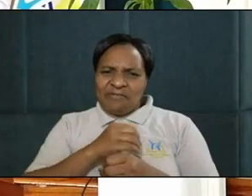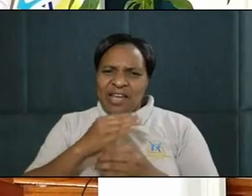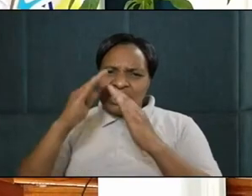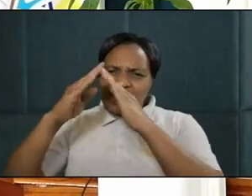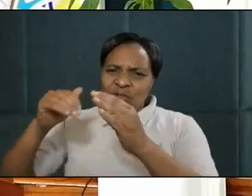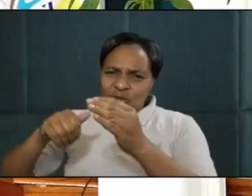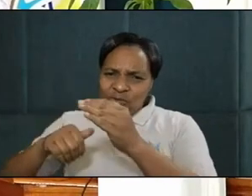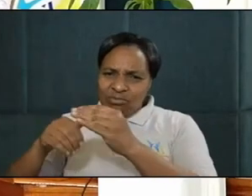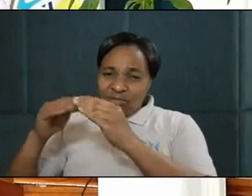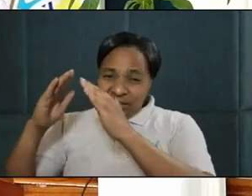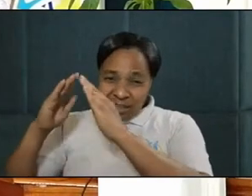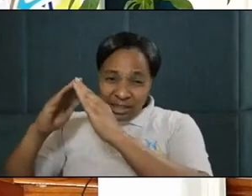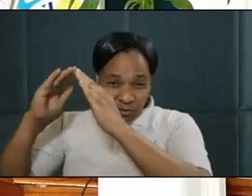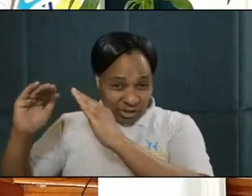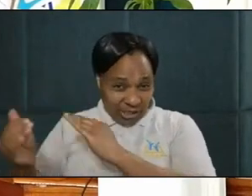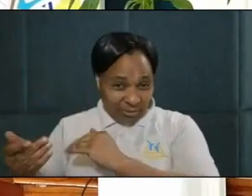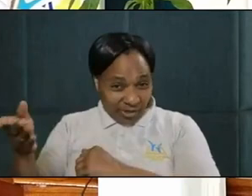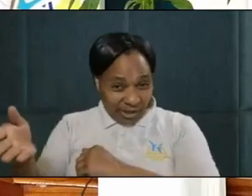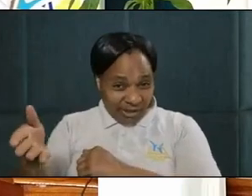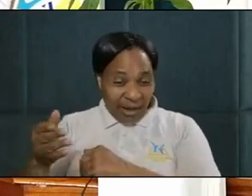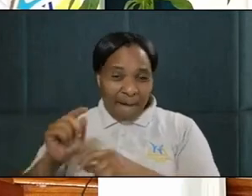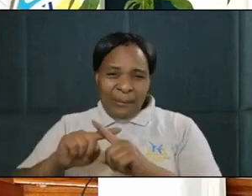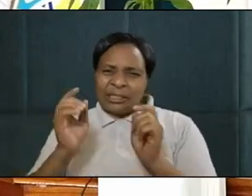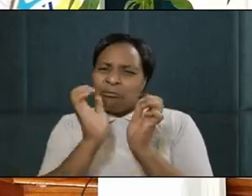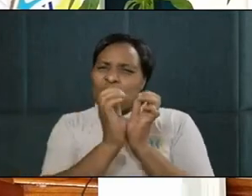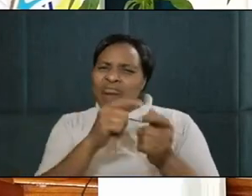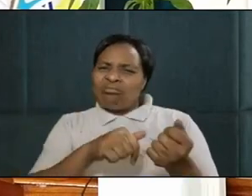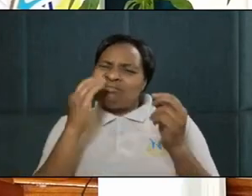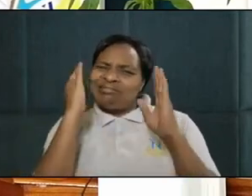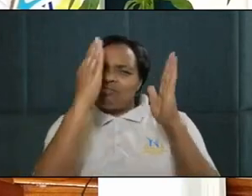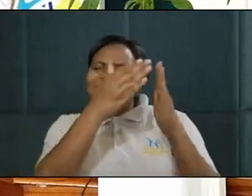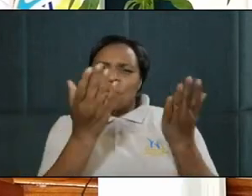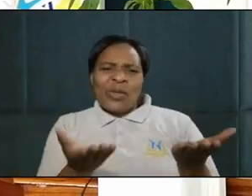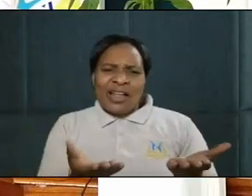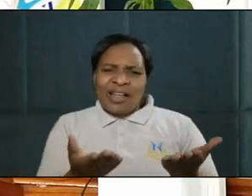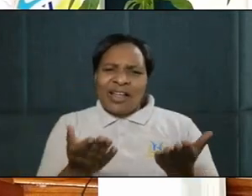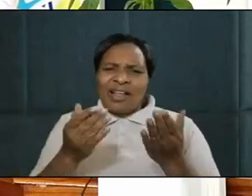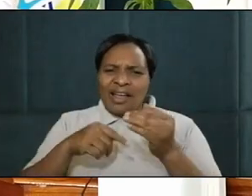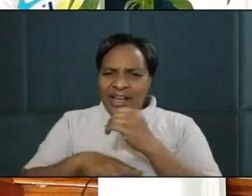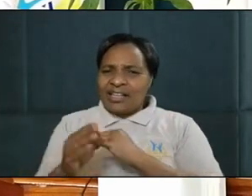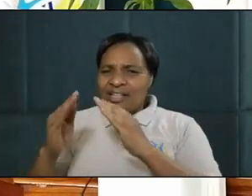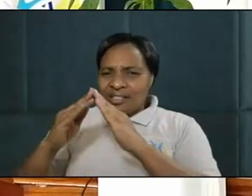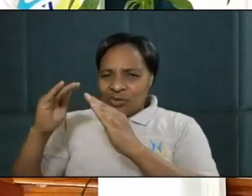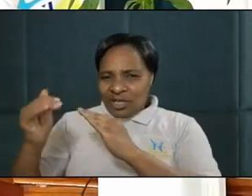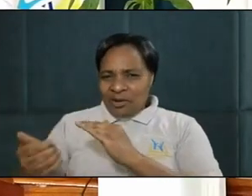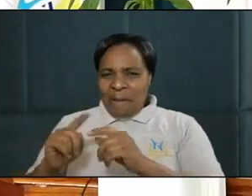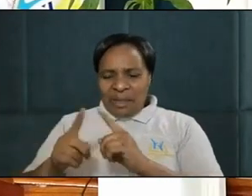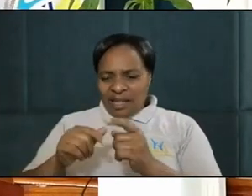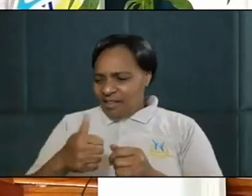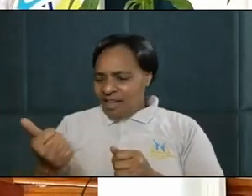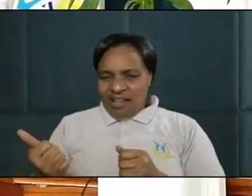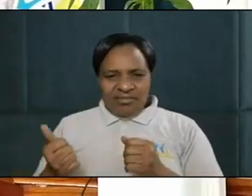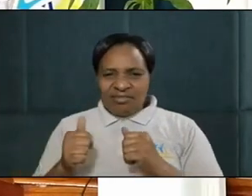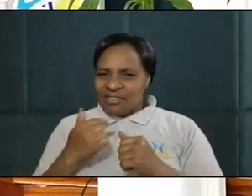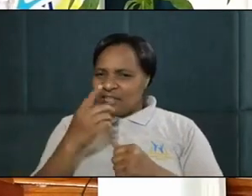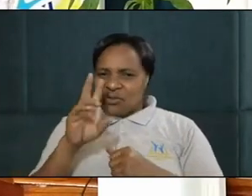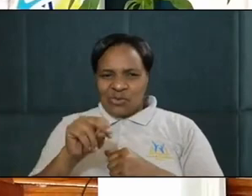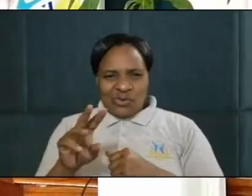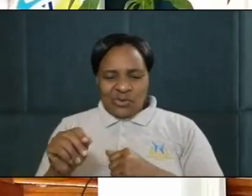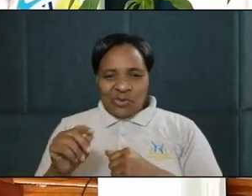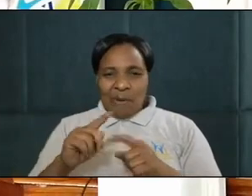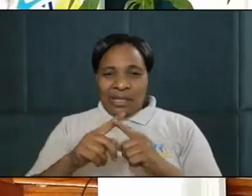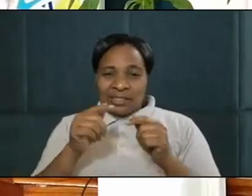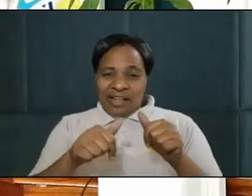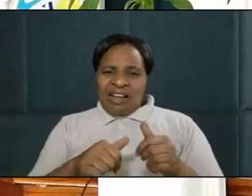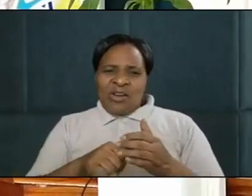to die for Christ." So Paul was so determined to go to Jerusalem. At Tyre, he insisted. They left him. Here at Caesarea, he